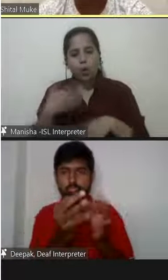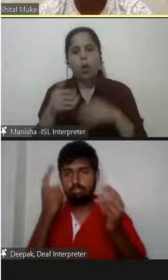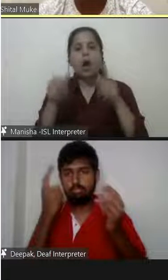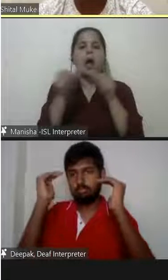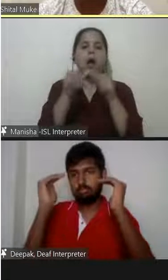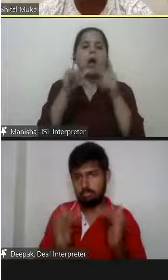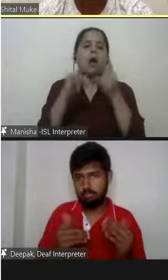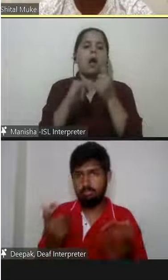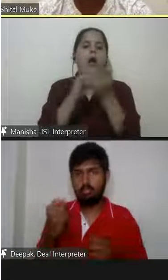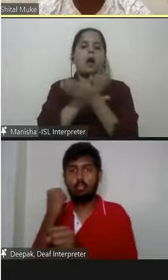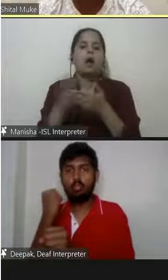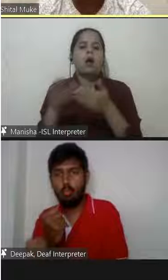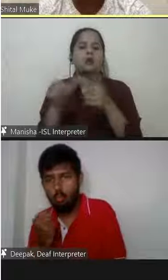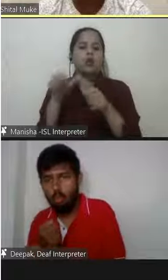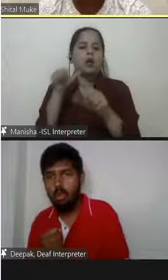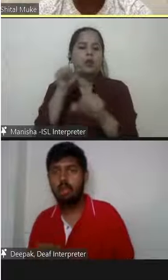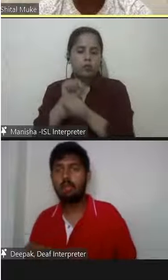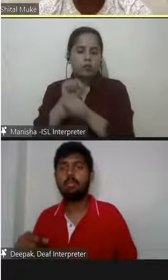Pradesh.